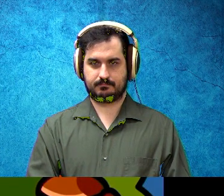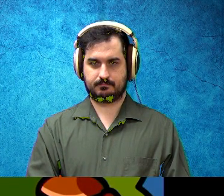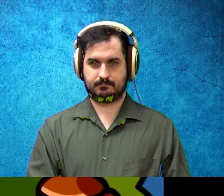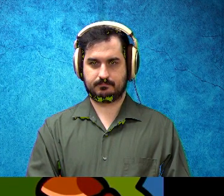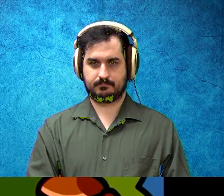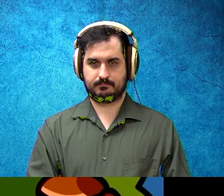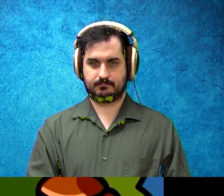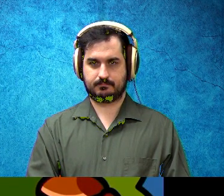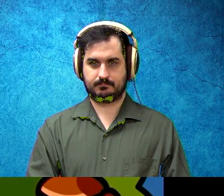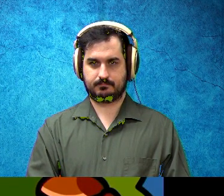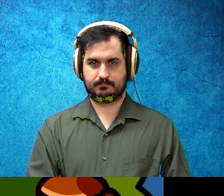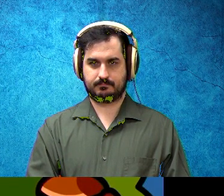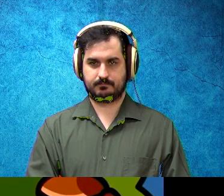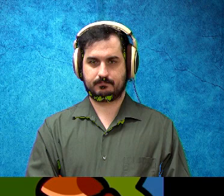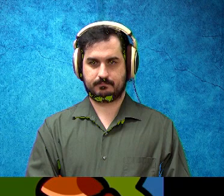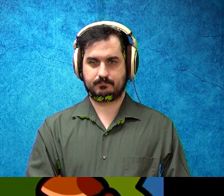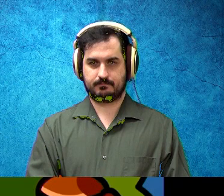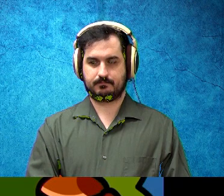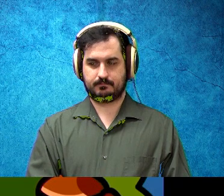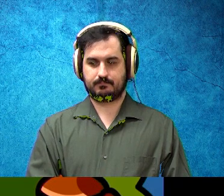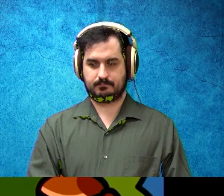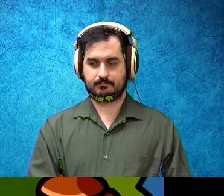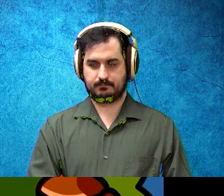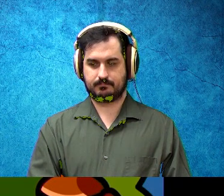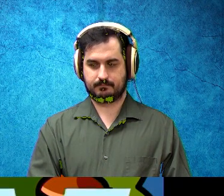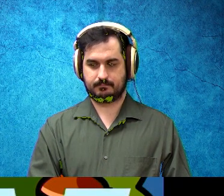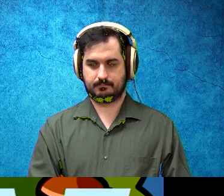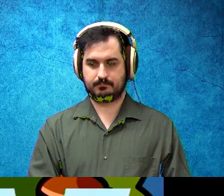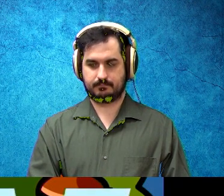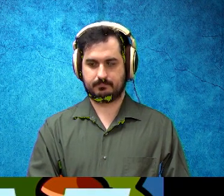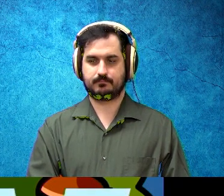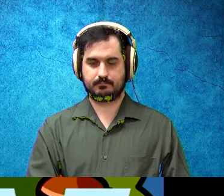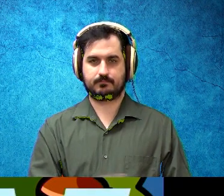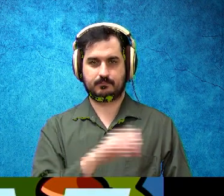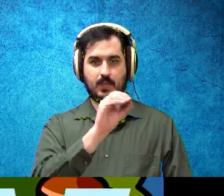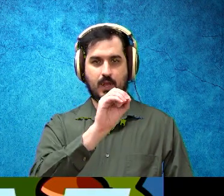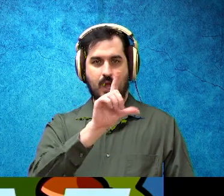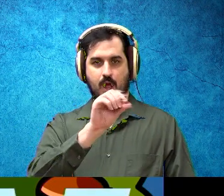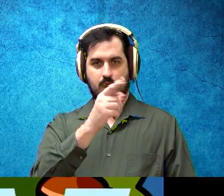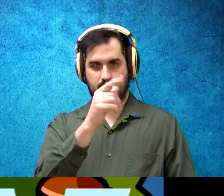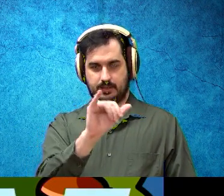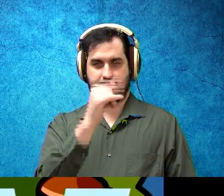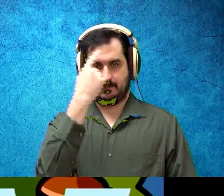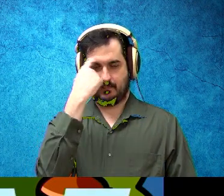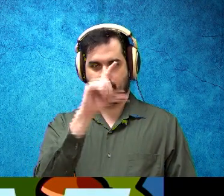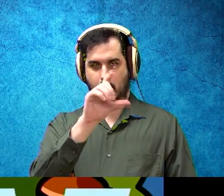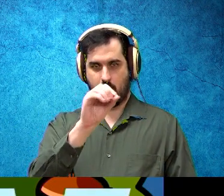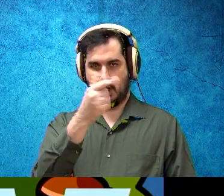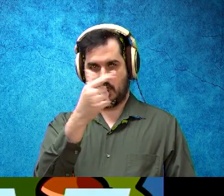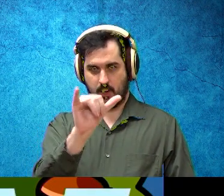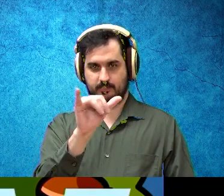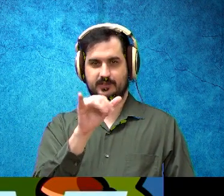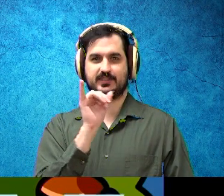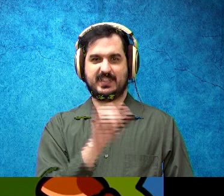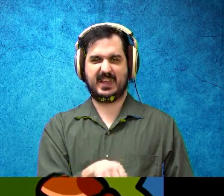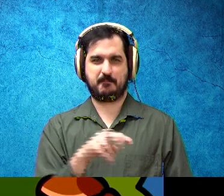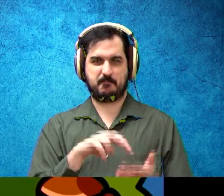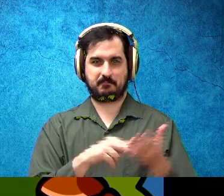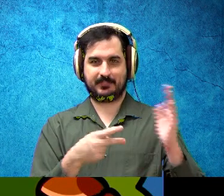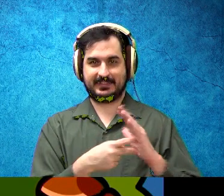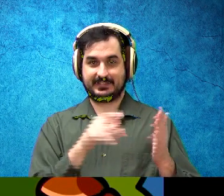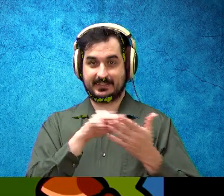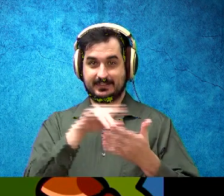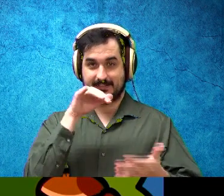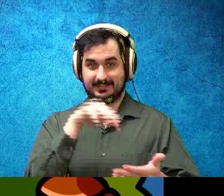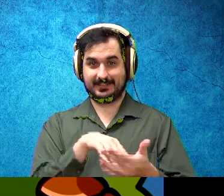is bio, which comes from the Greek word for life. Ology, or logi, is a suffix that means the study of. So